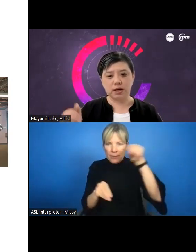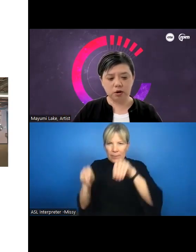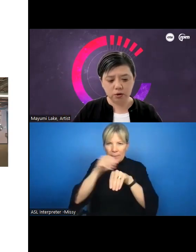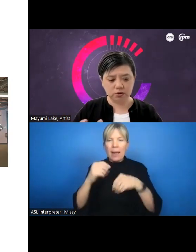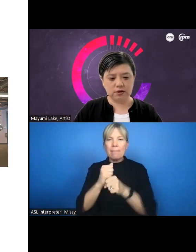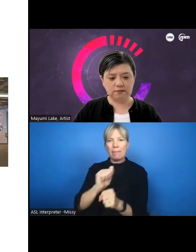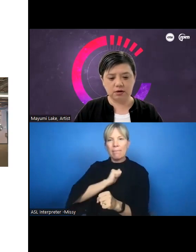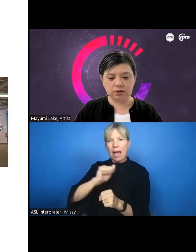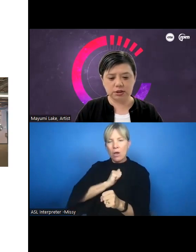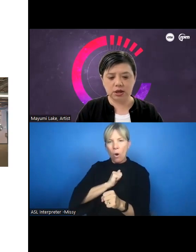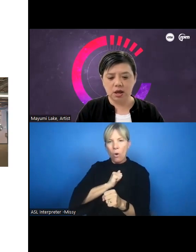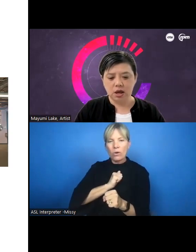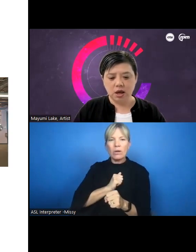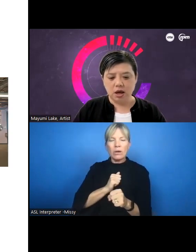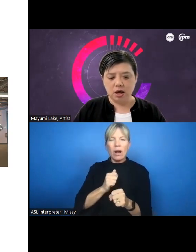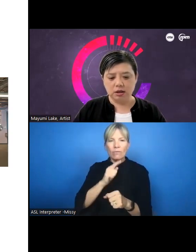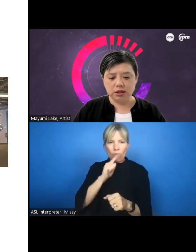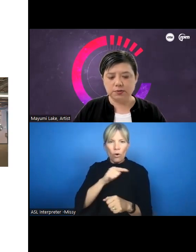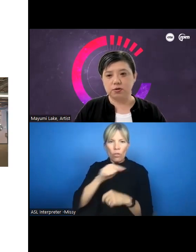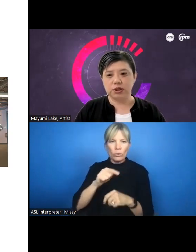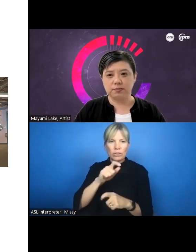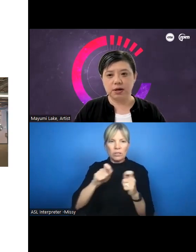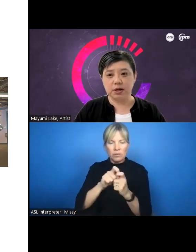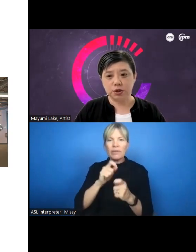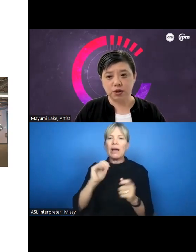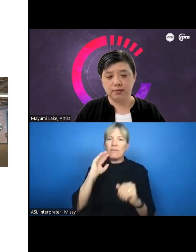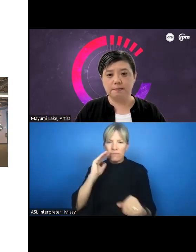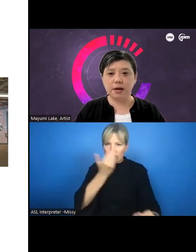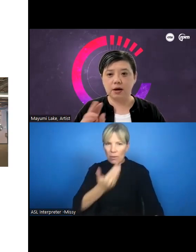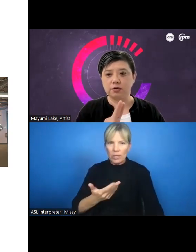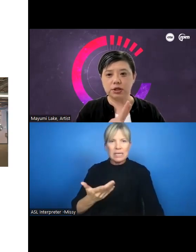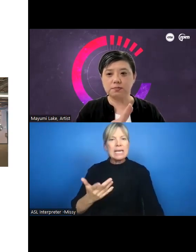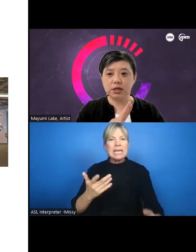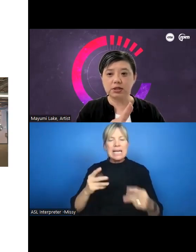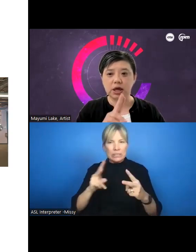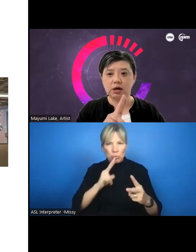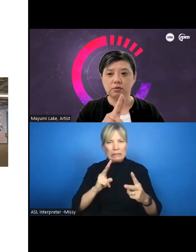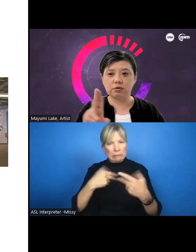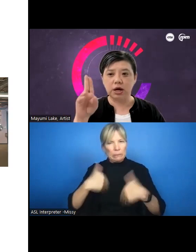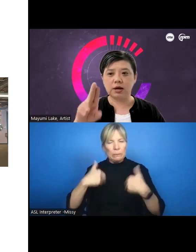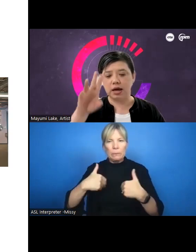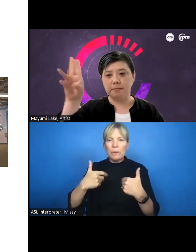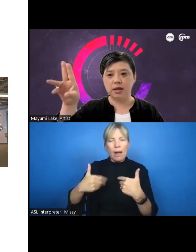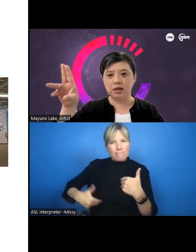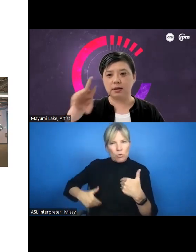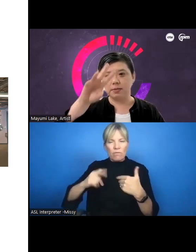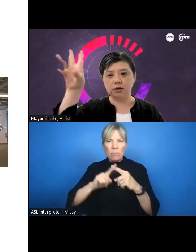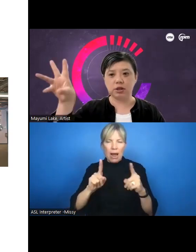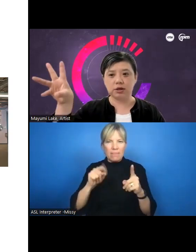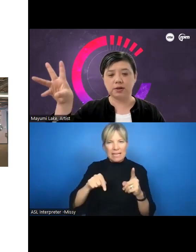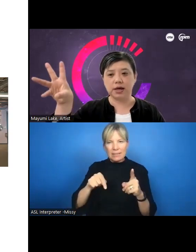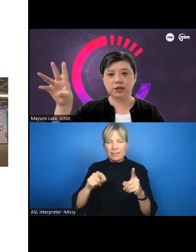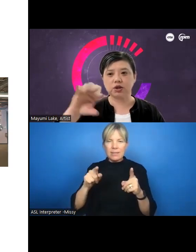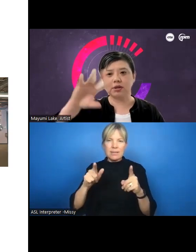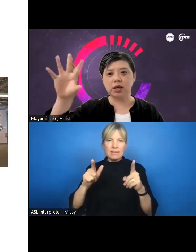of hosoge flowers. These processes are very intuitive, but for this piece, I made like a very